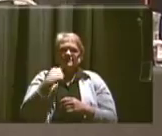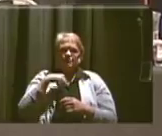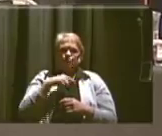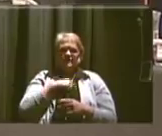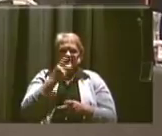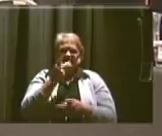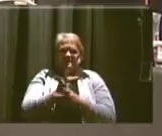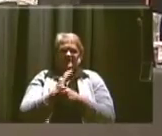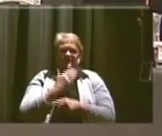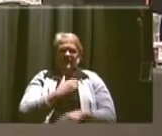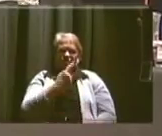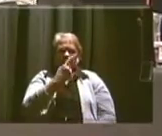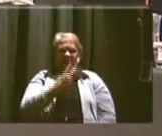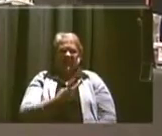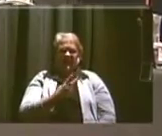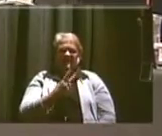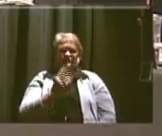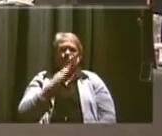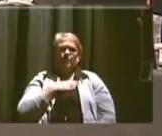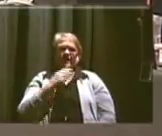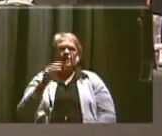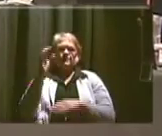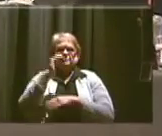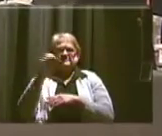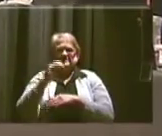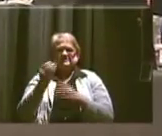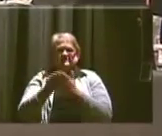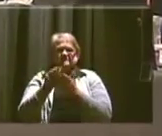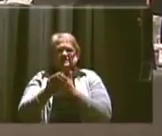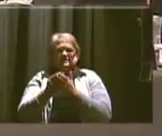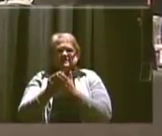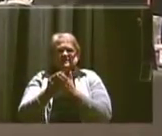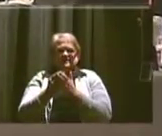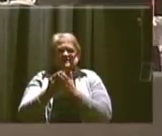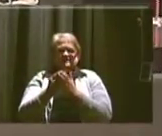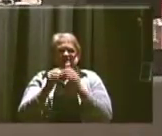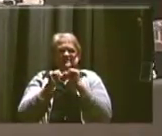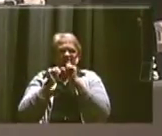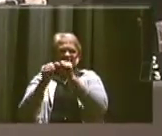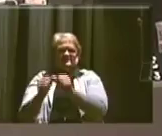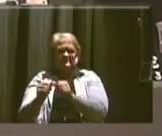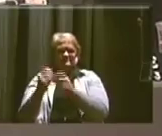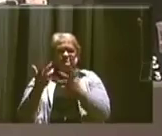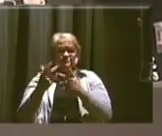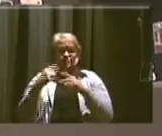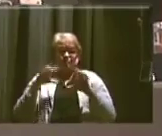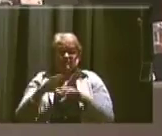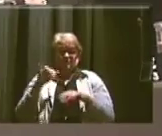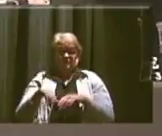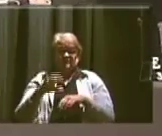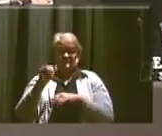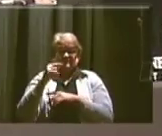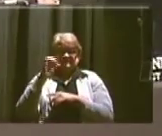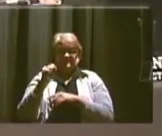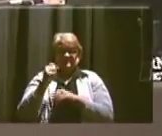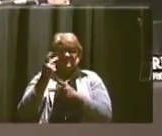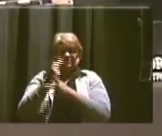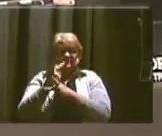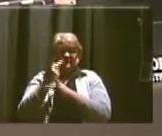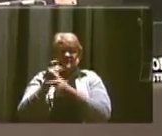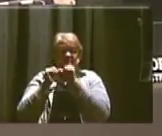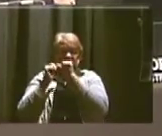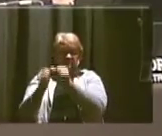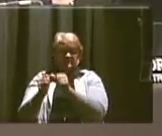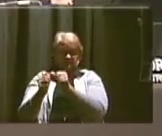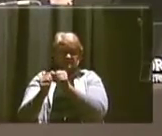our half or our percentage of that funding fairly consistent. How would you report we've done